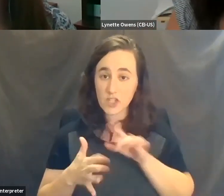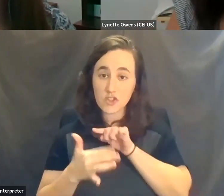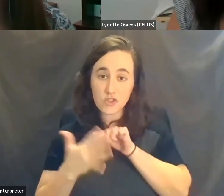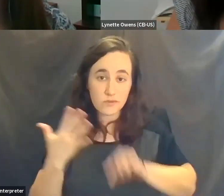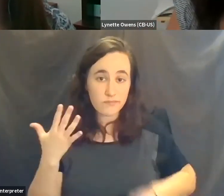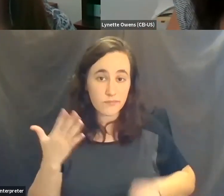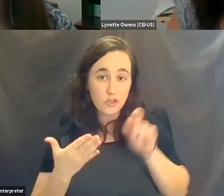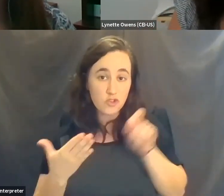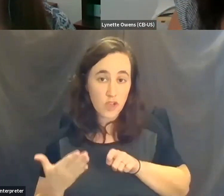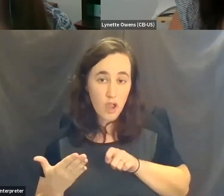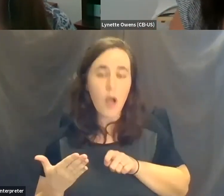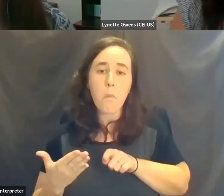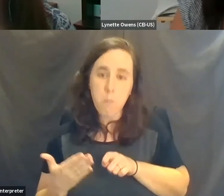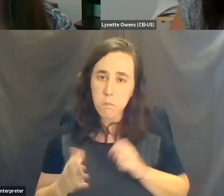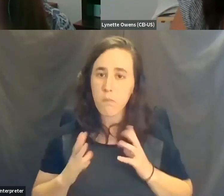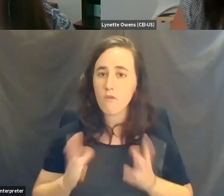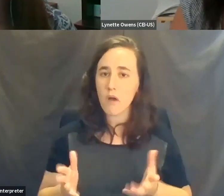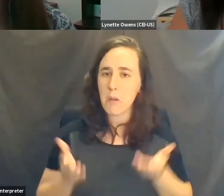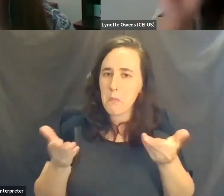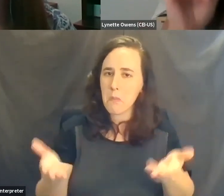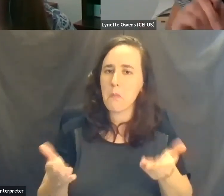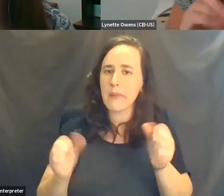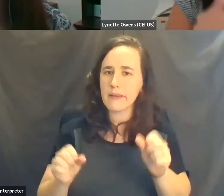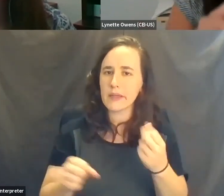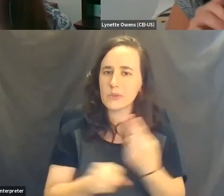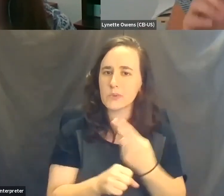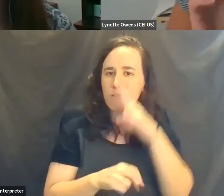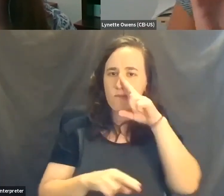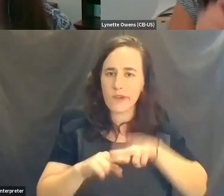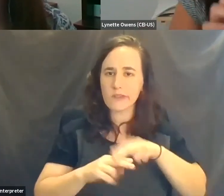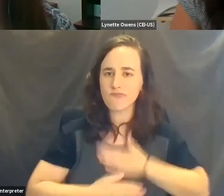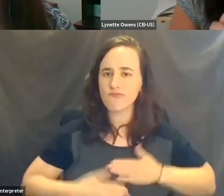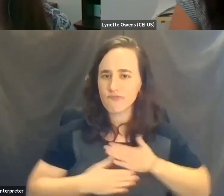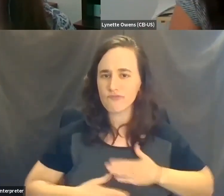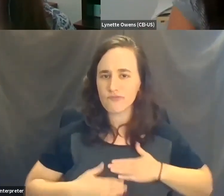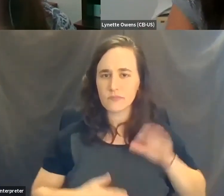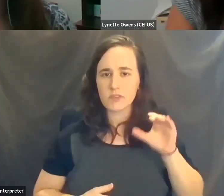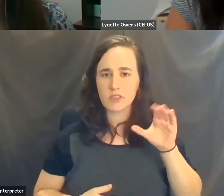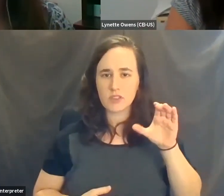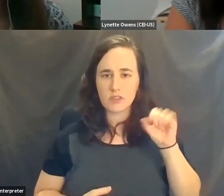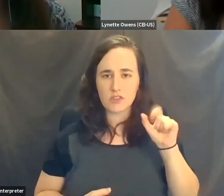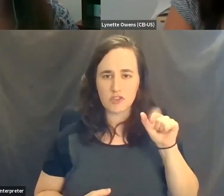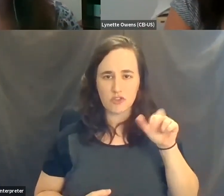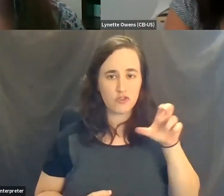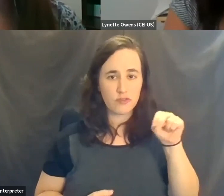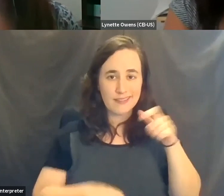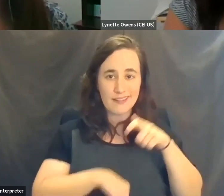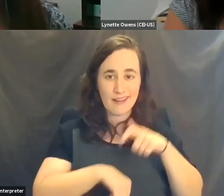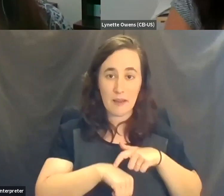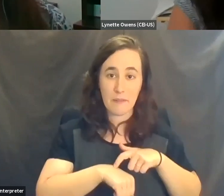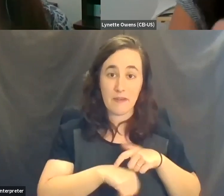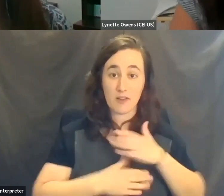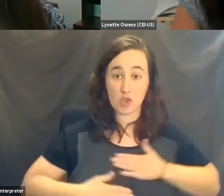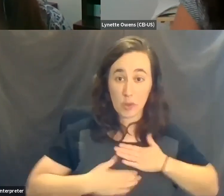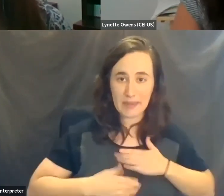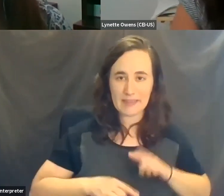sure, screen time for fun, which is, by the way, different for screen time for school. Mm-hmm. And I